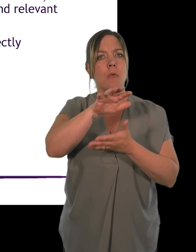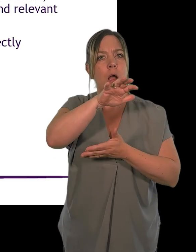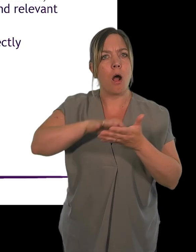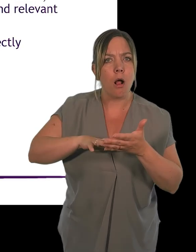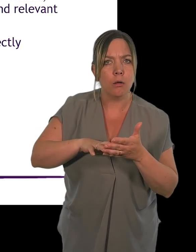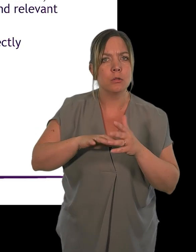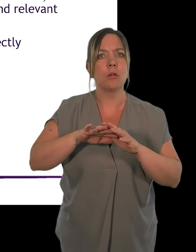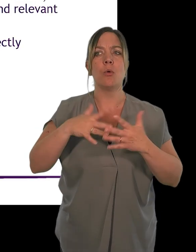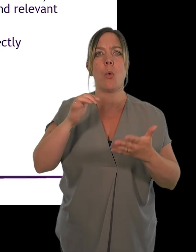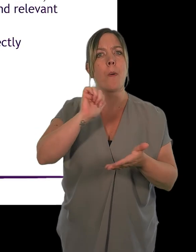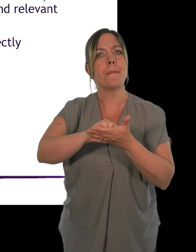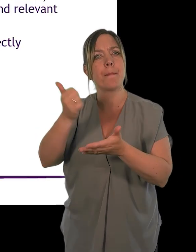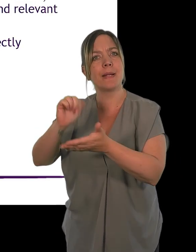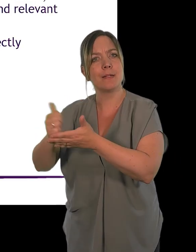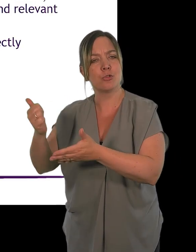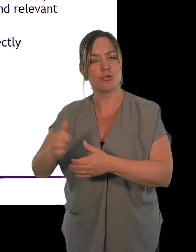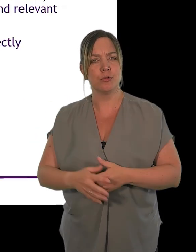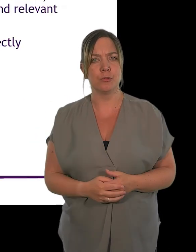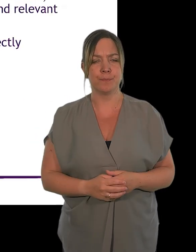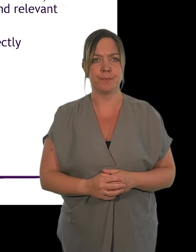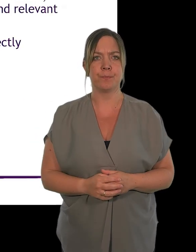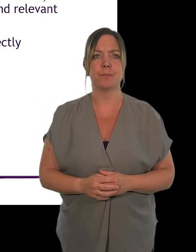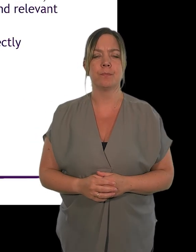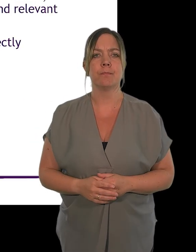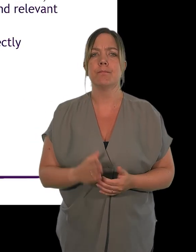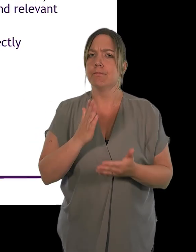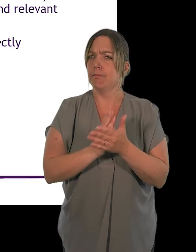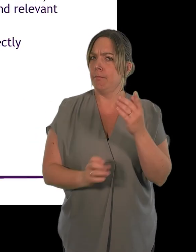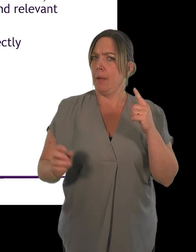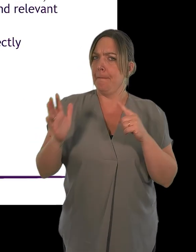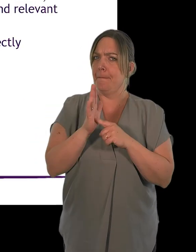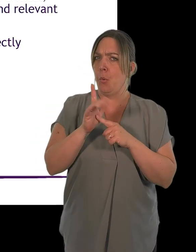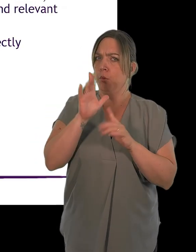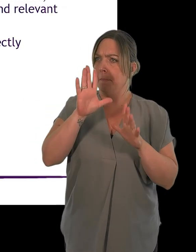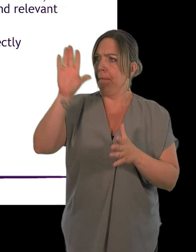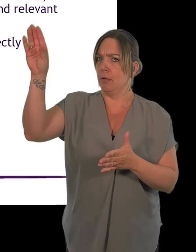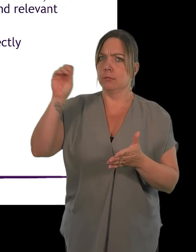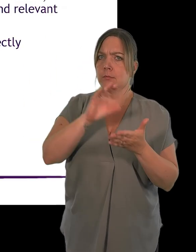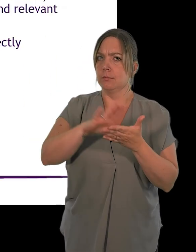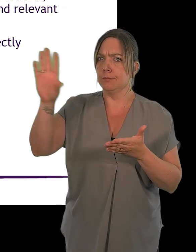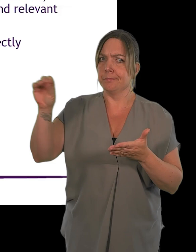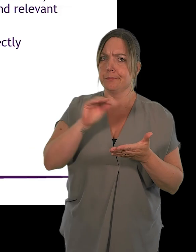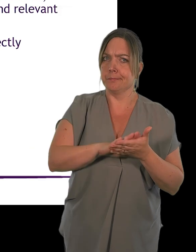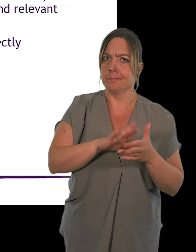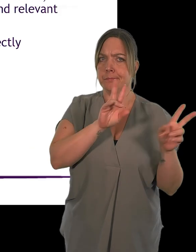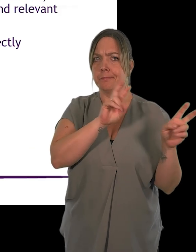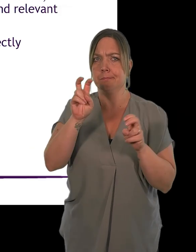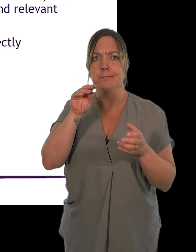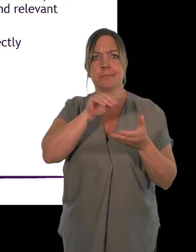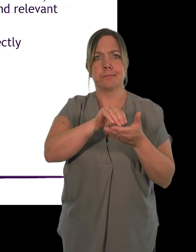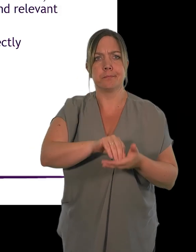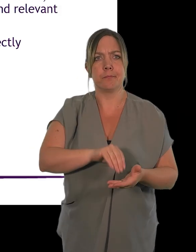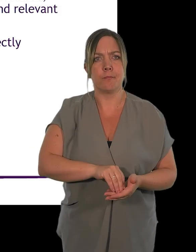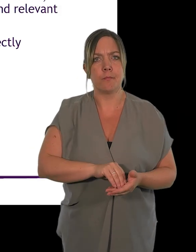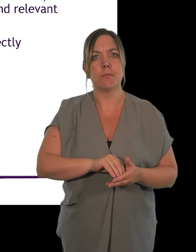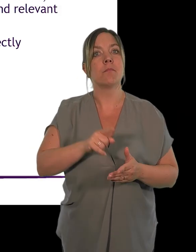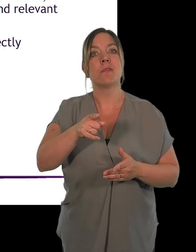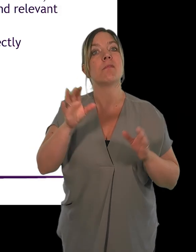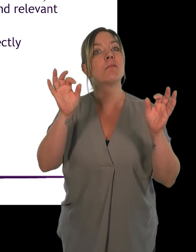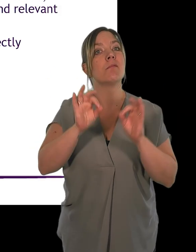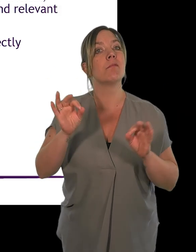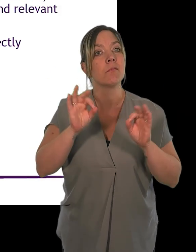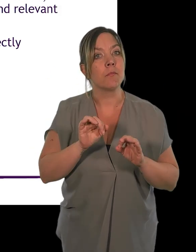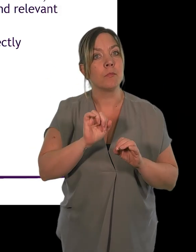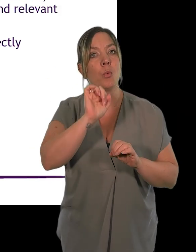and relevant publications. It's important to do this because otherwise your work will